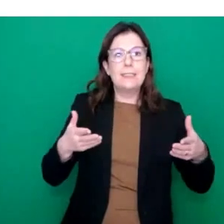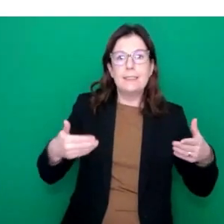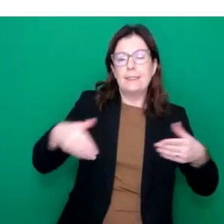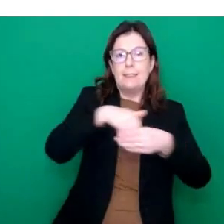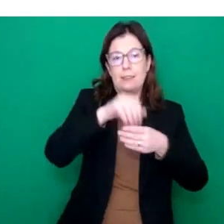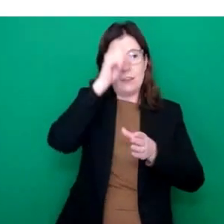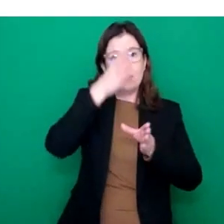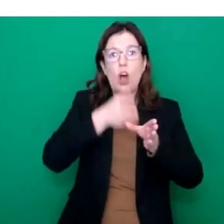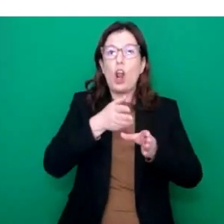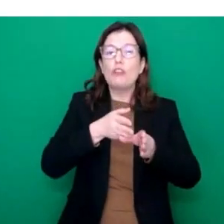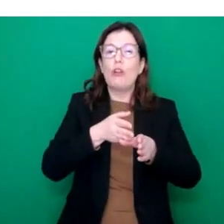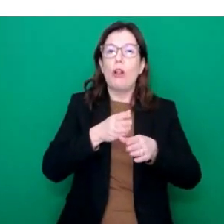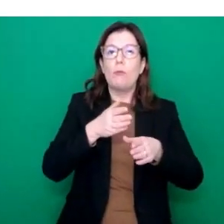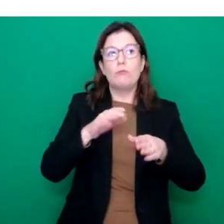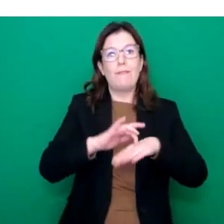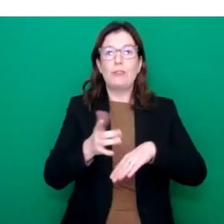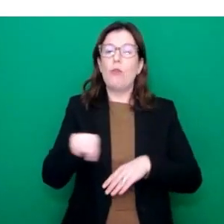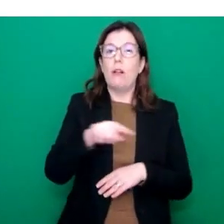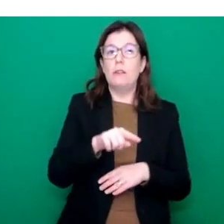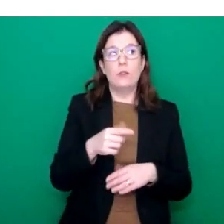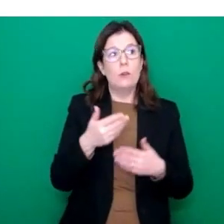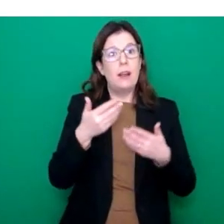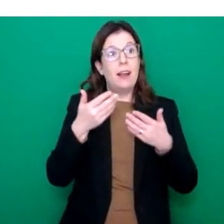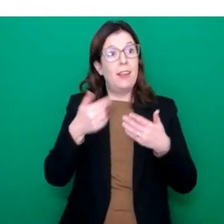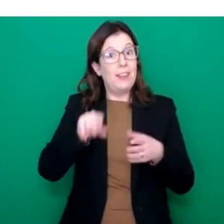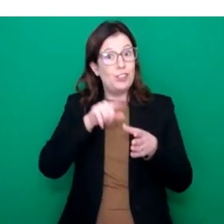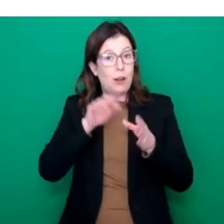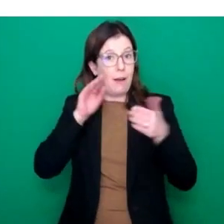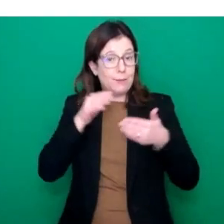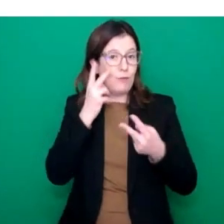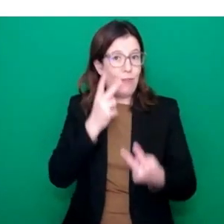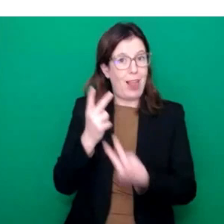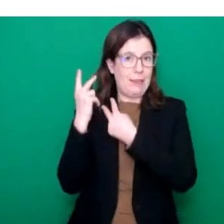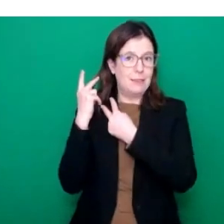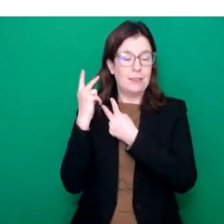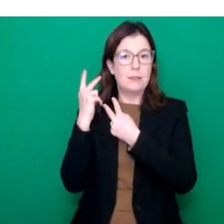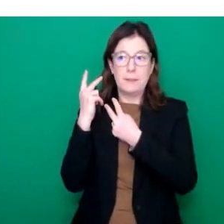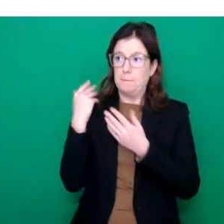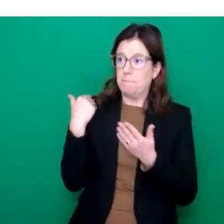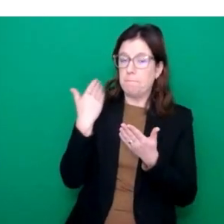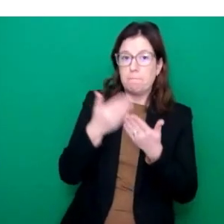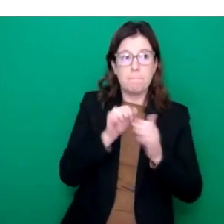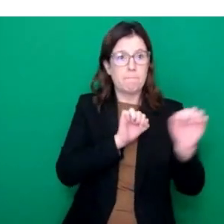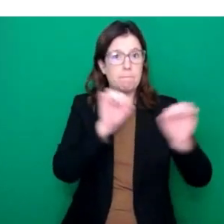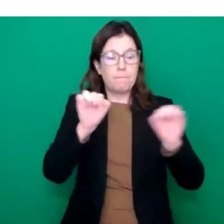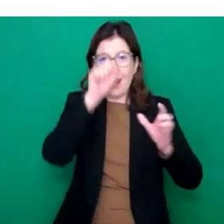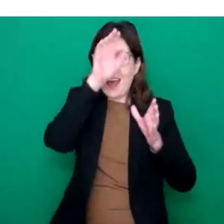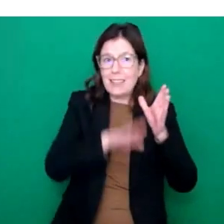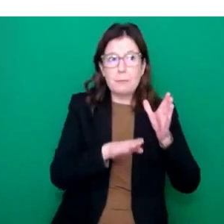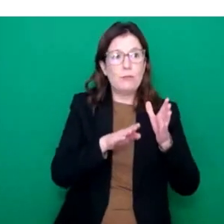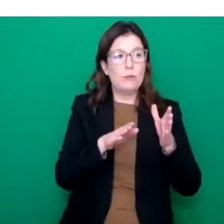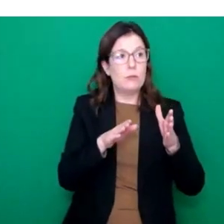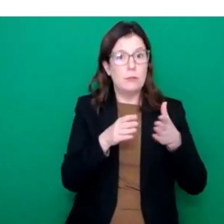psychological professions. So this year we wanted to have a more reflective session and to give some space to hear about people's different experiences of navigating